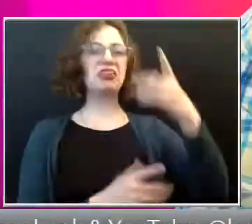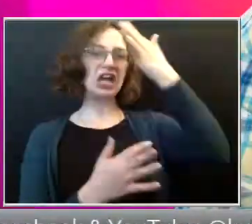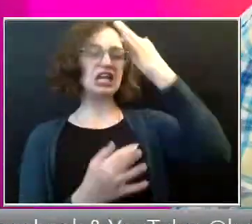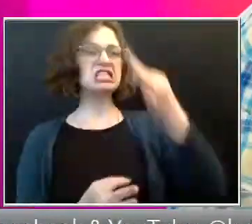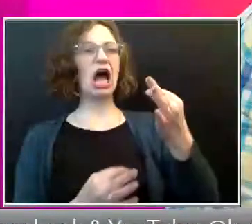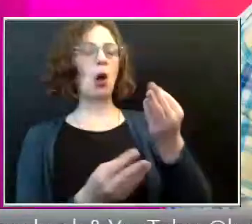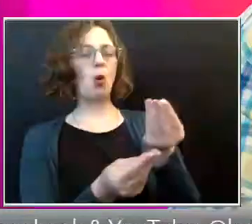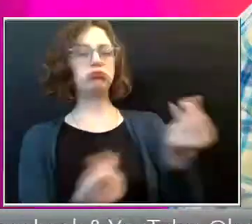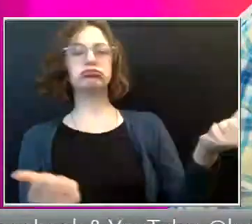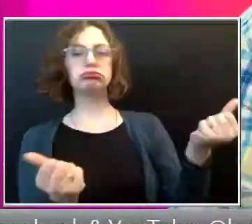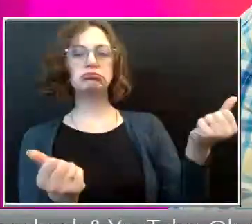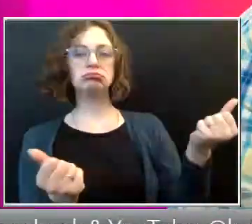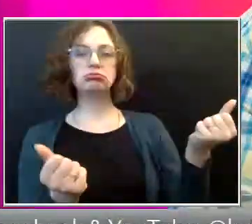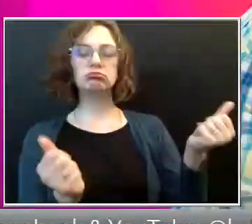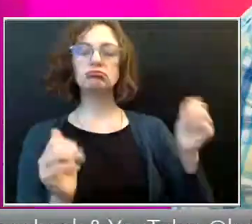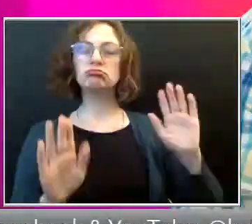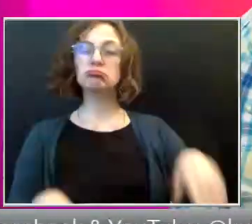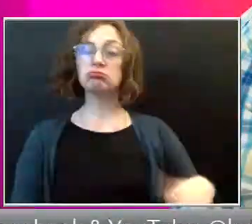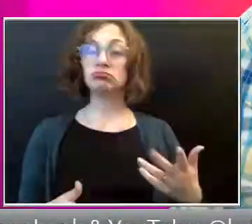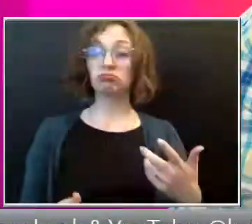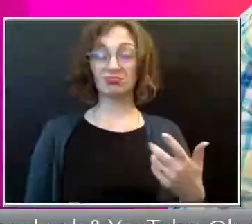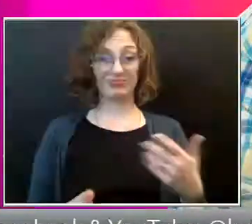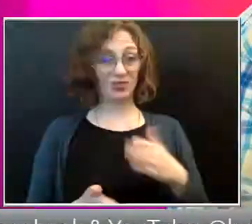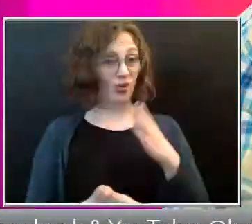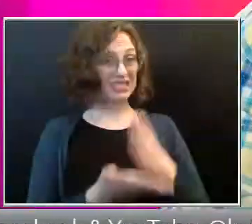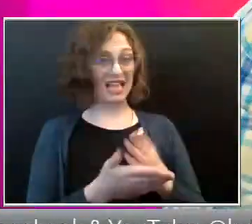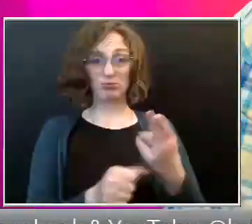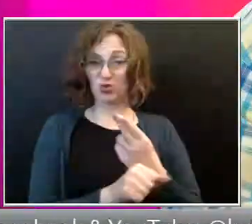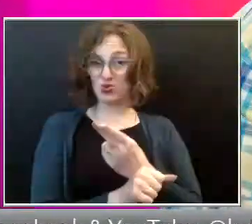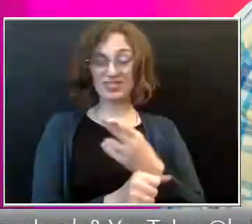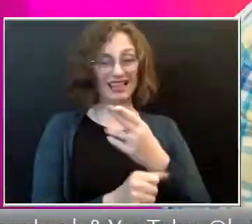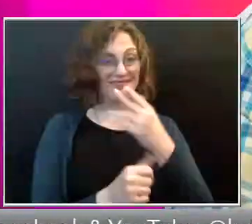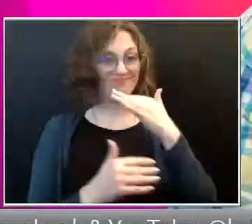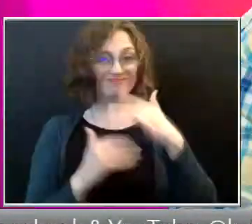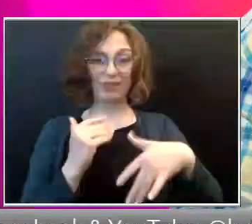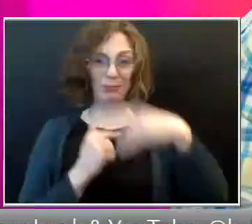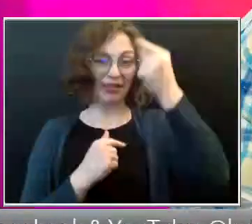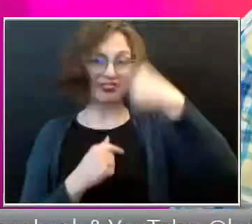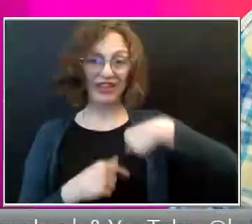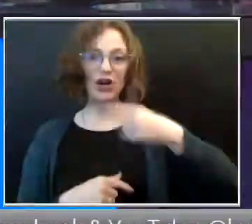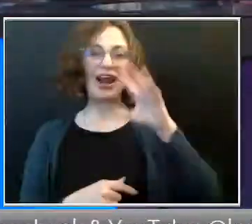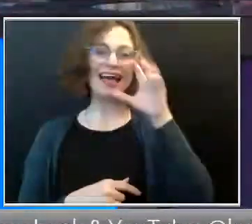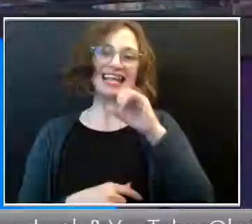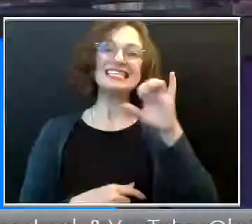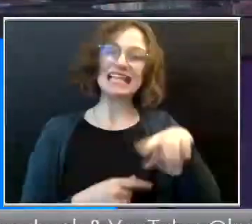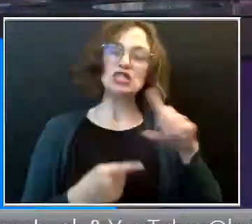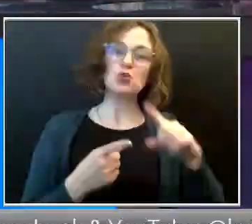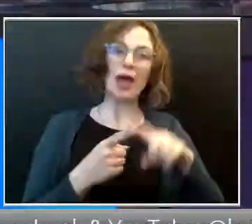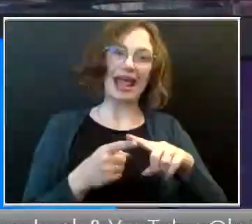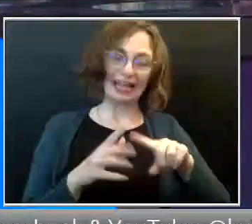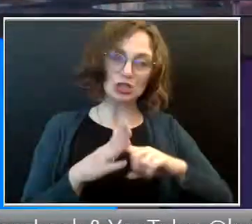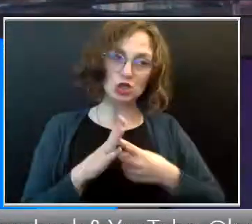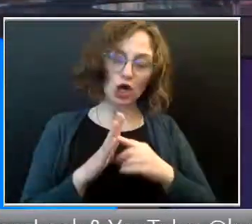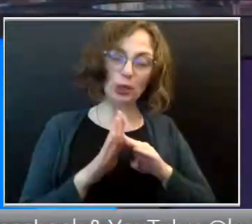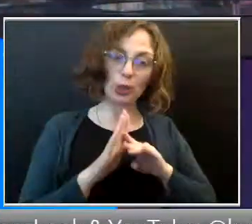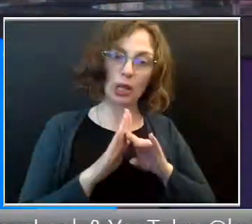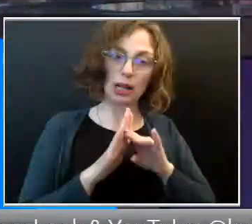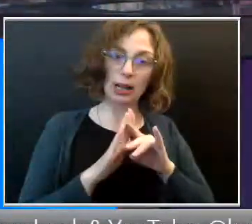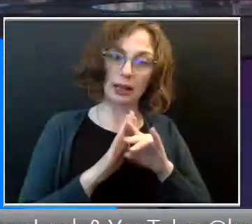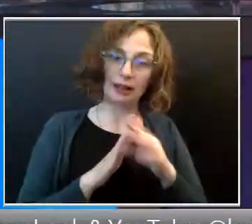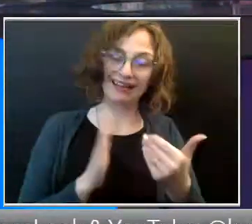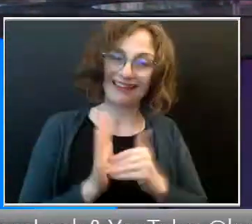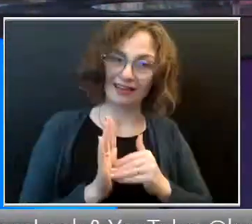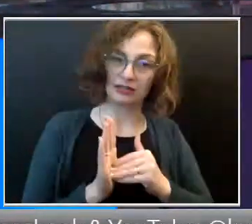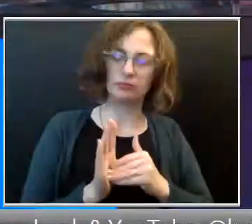blood thinners, and at that point I guess is when it started reaccumulating over time. And were there scans that could have detected